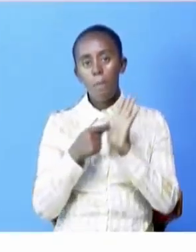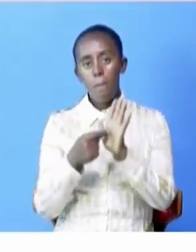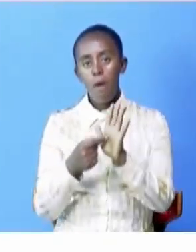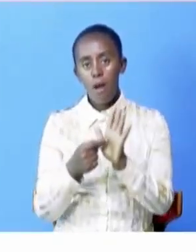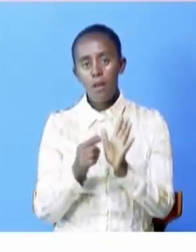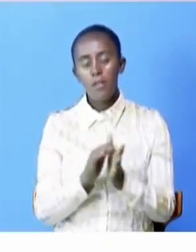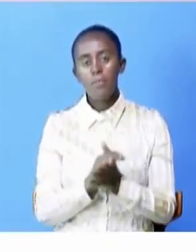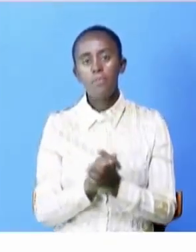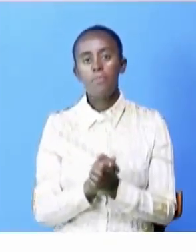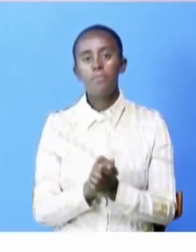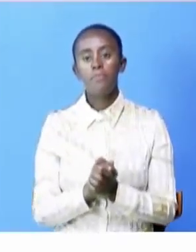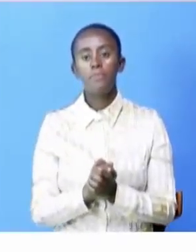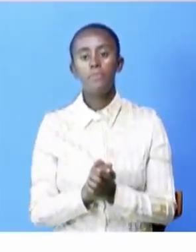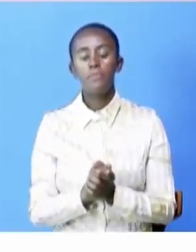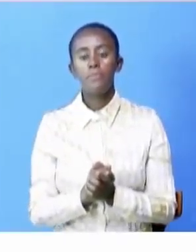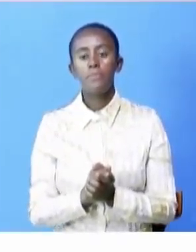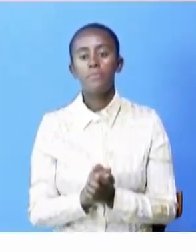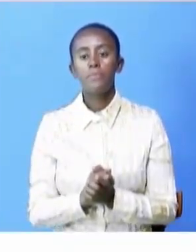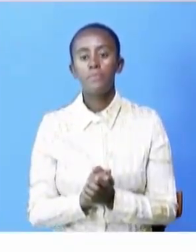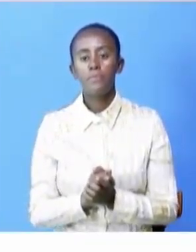punctuation